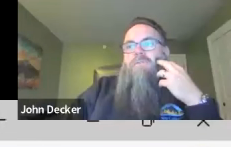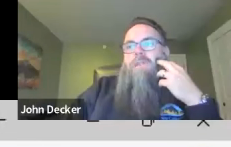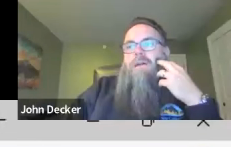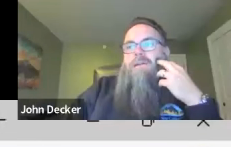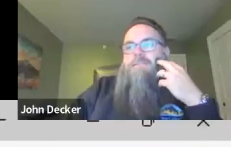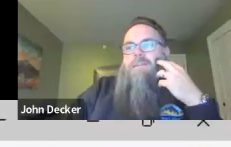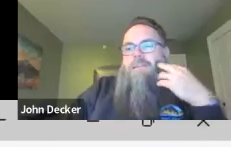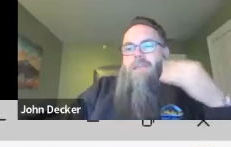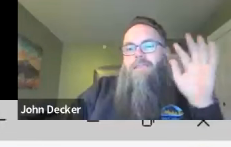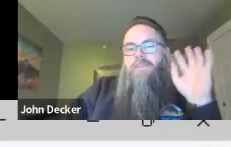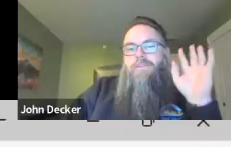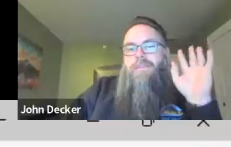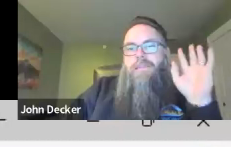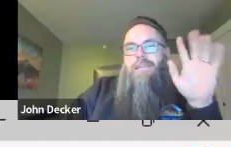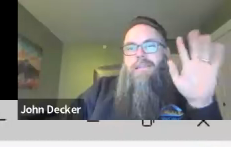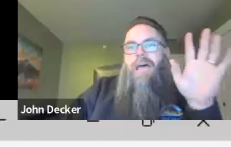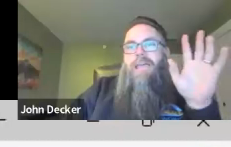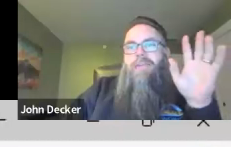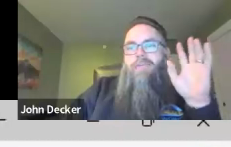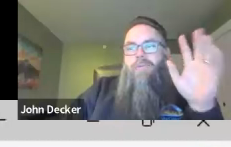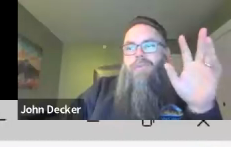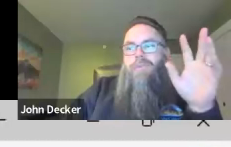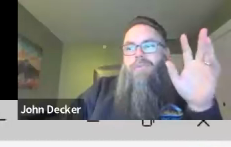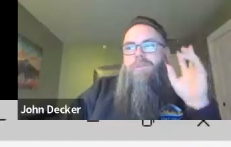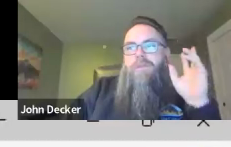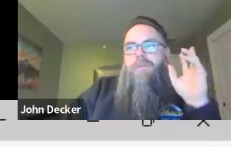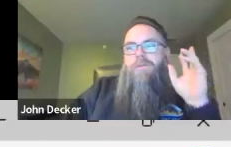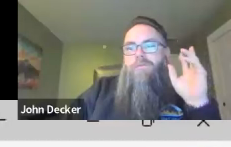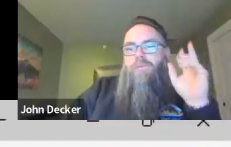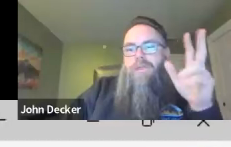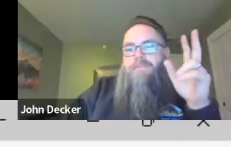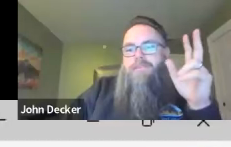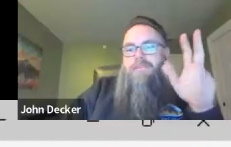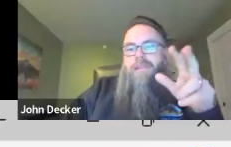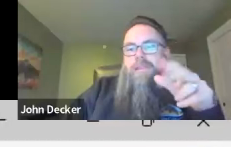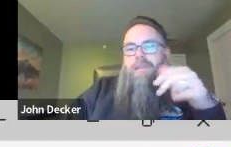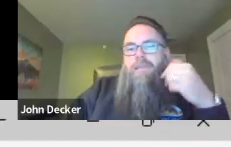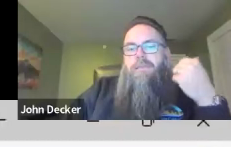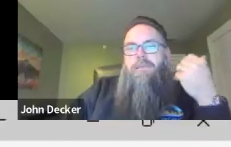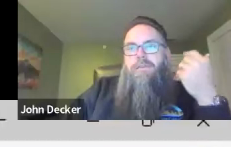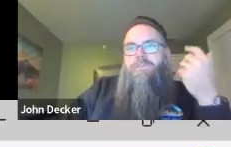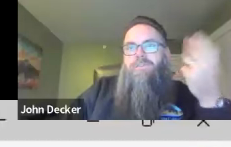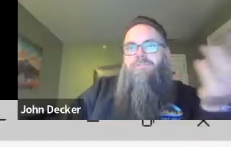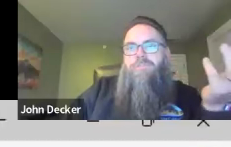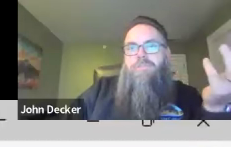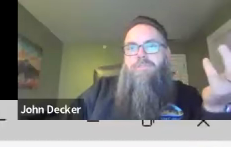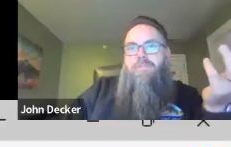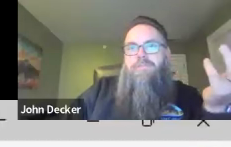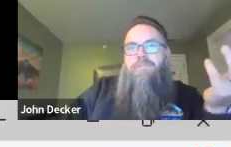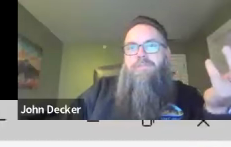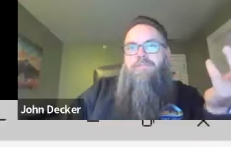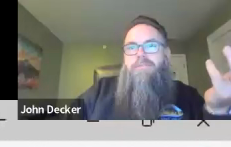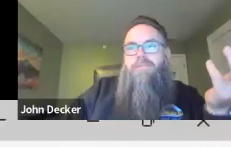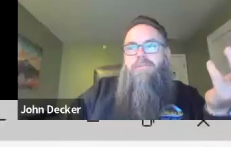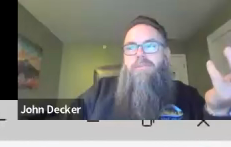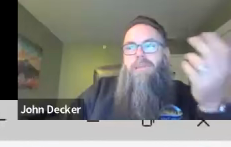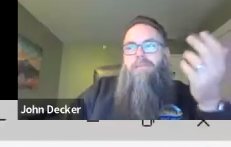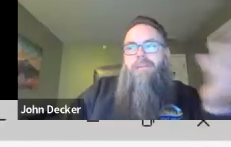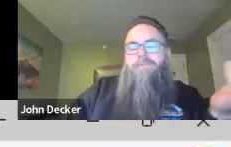you will utilize to indicate that you're going to be getting in line with the rate study descriptions of